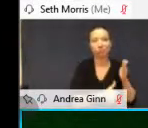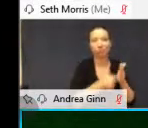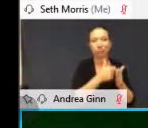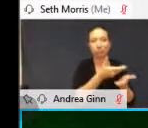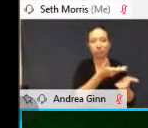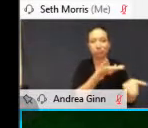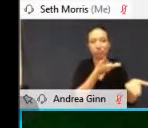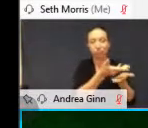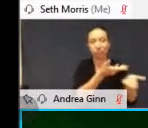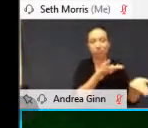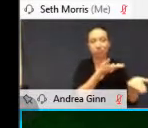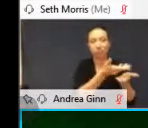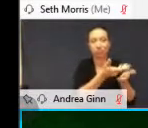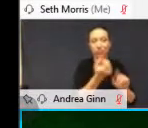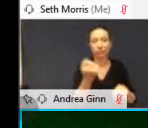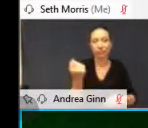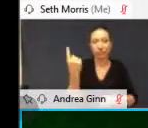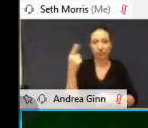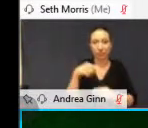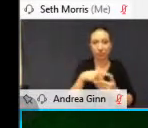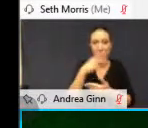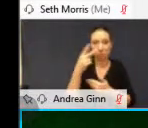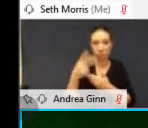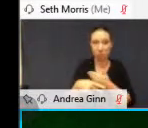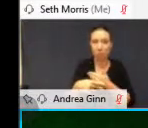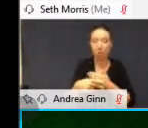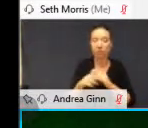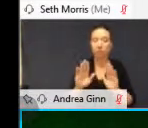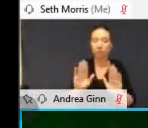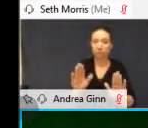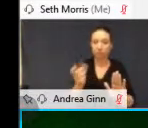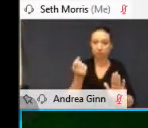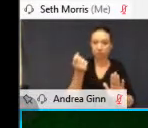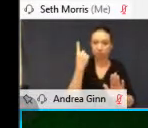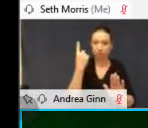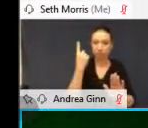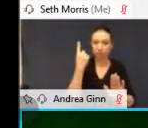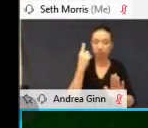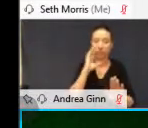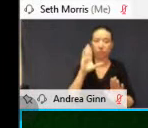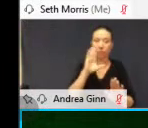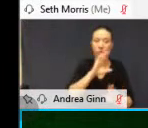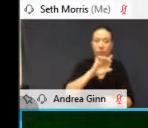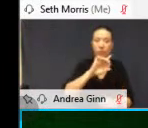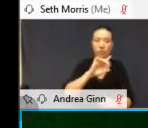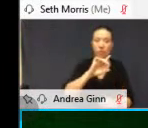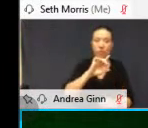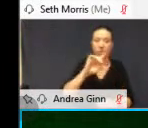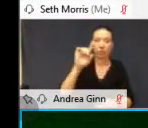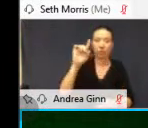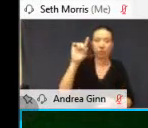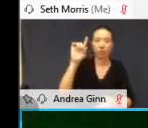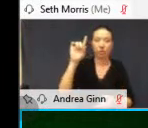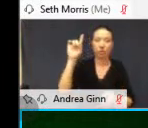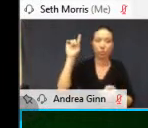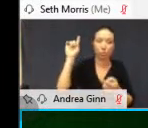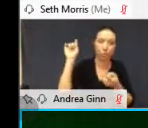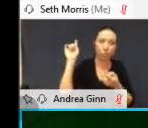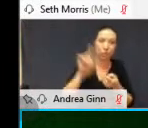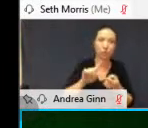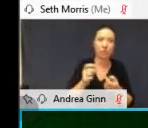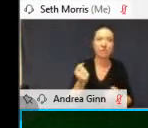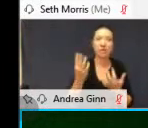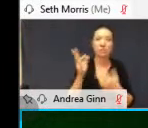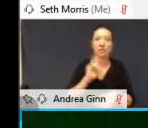is a caveat to this program. It substantially reduces the number of people enrolled in the marketplace and